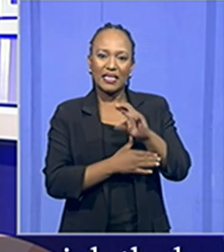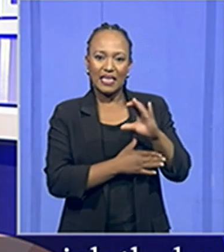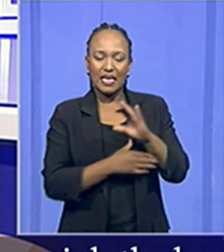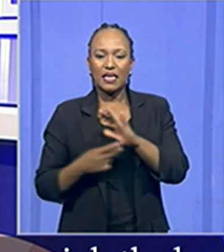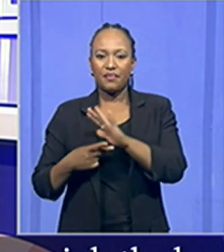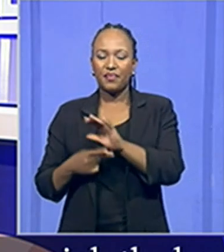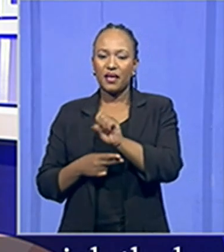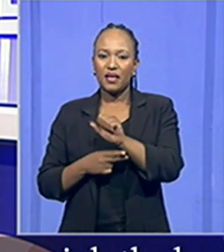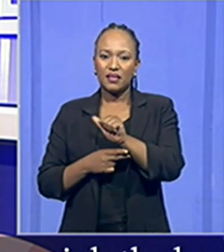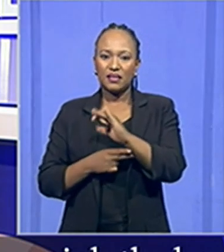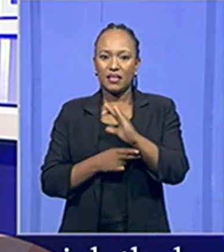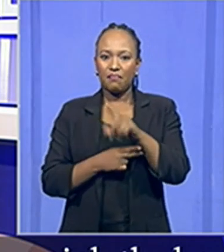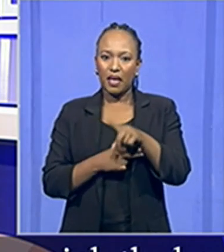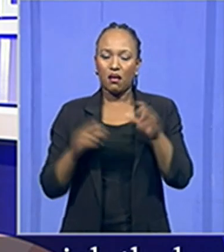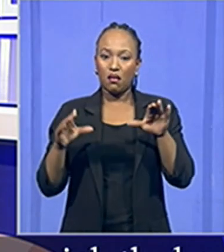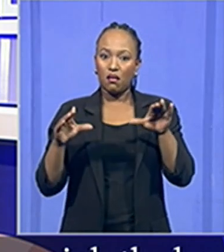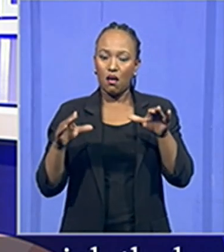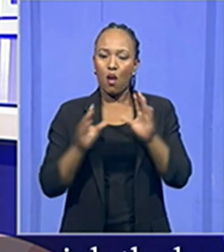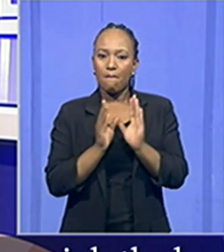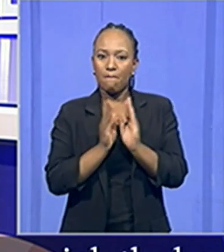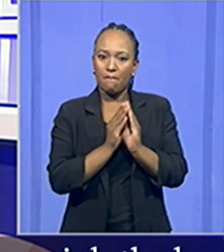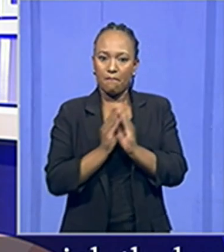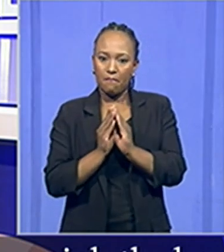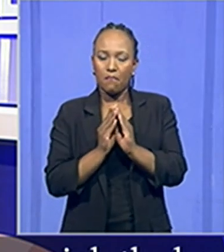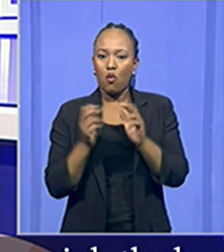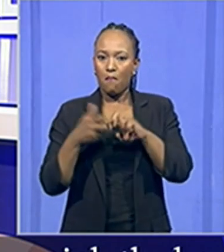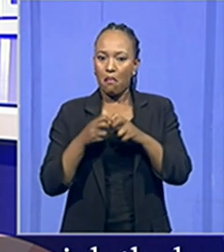rarolla dikgohlano magareng ga mekgatlo ye ka bobedi.